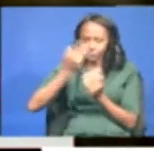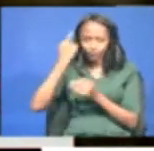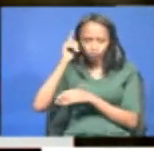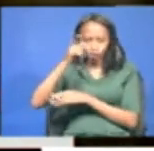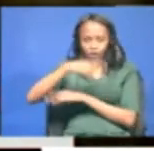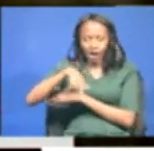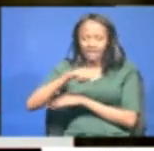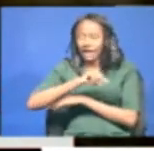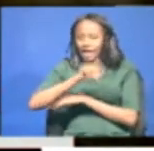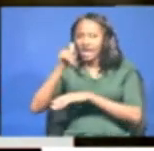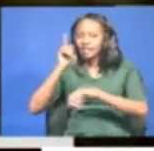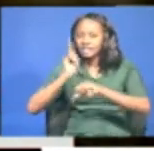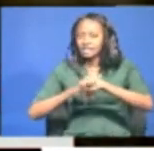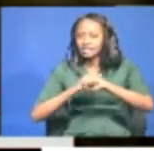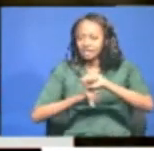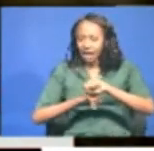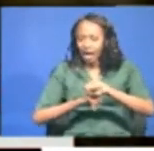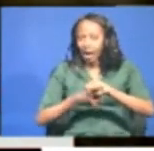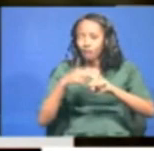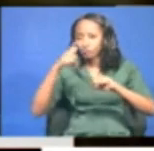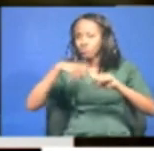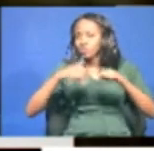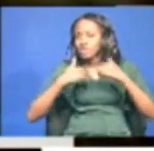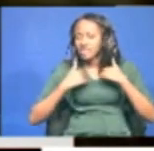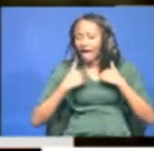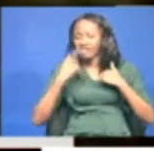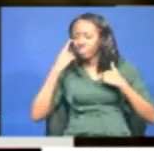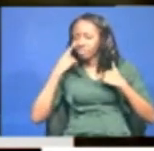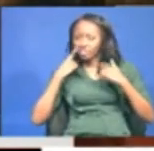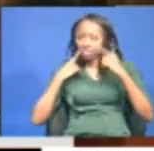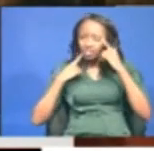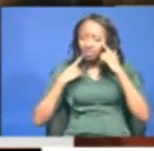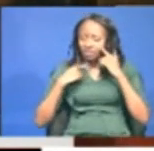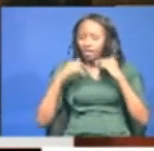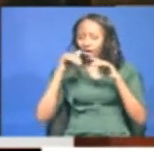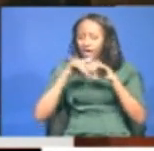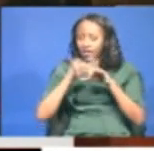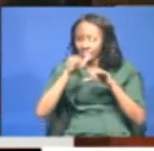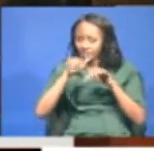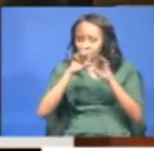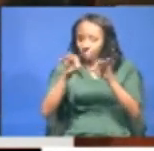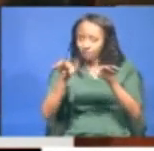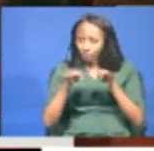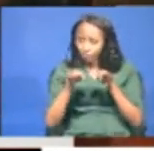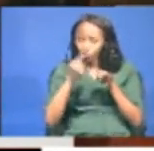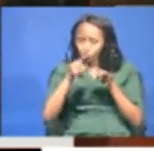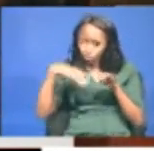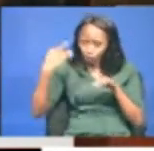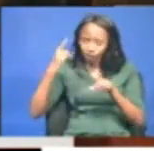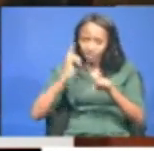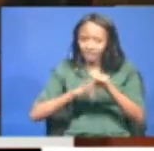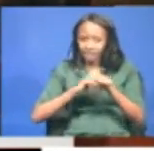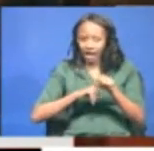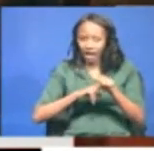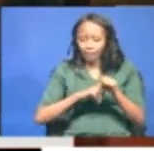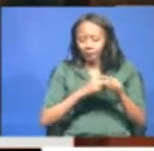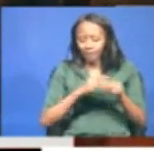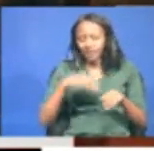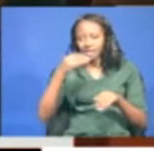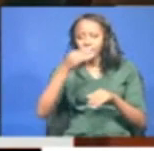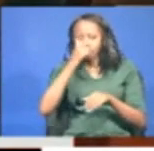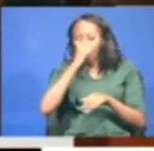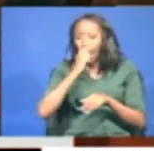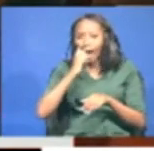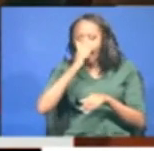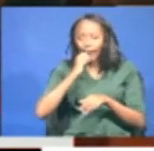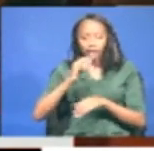Anytime we have been in tears in this family, you always turn up with a handkerchief to wipe our